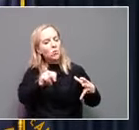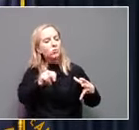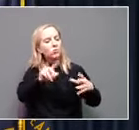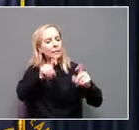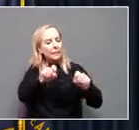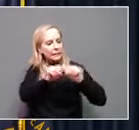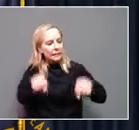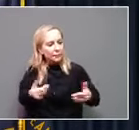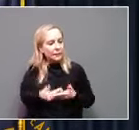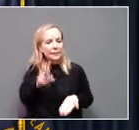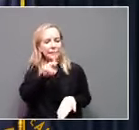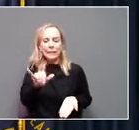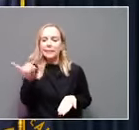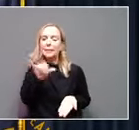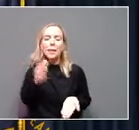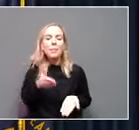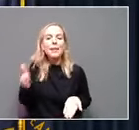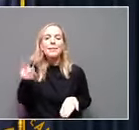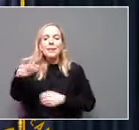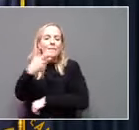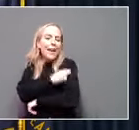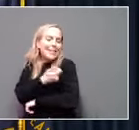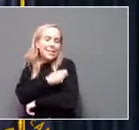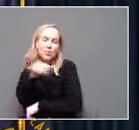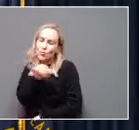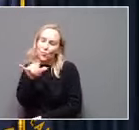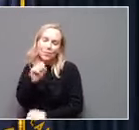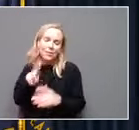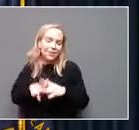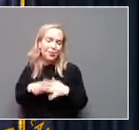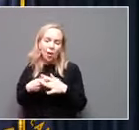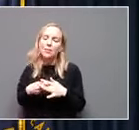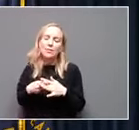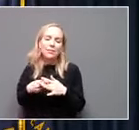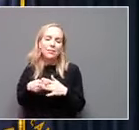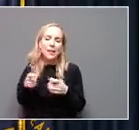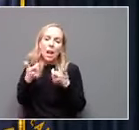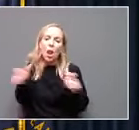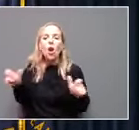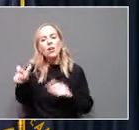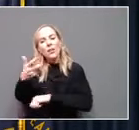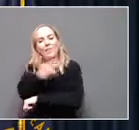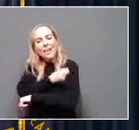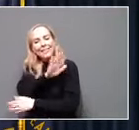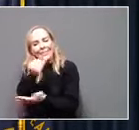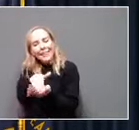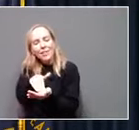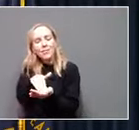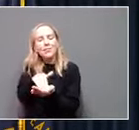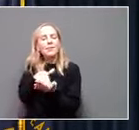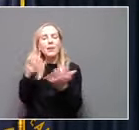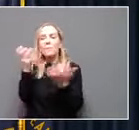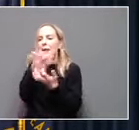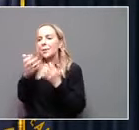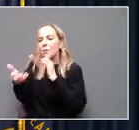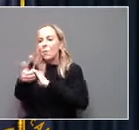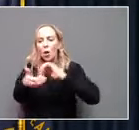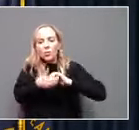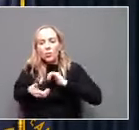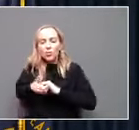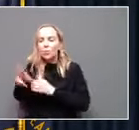Kentucky. Same thing on vaccinations, starting with the large vaccination centers with amazing partners, our universities